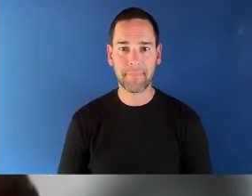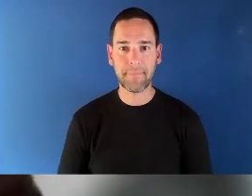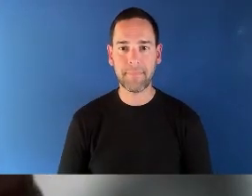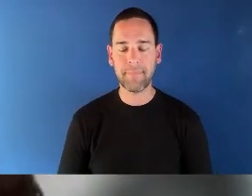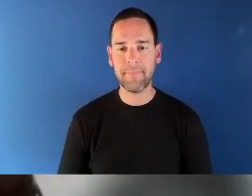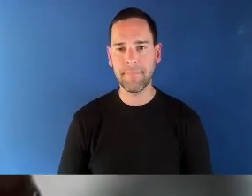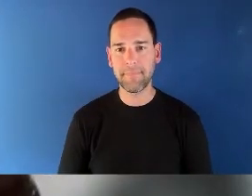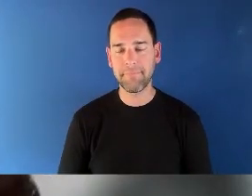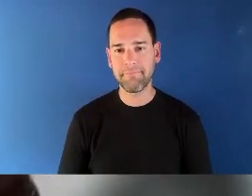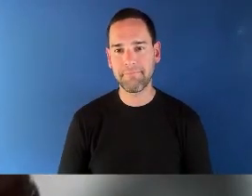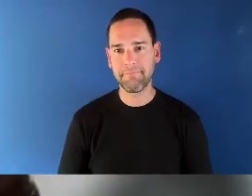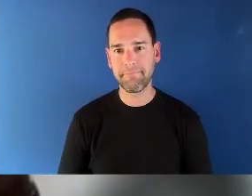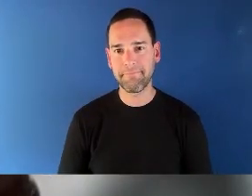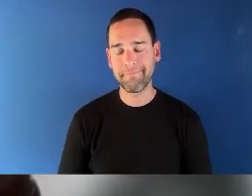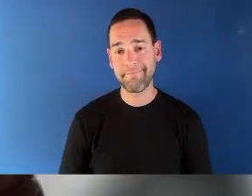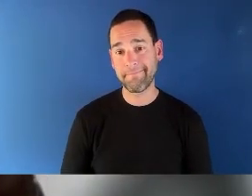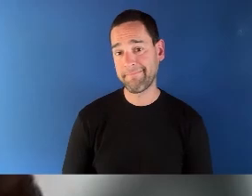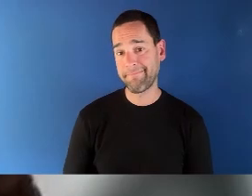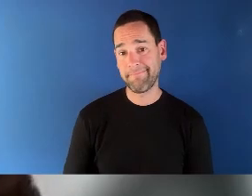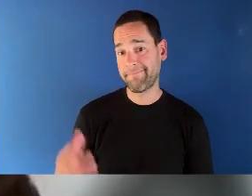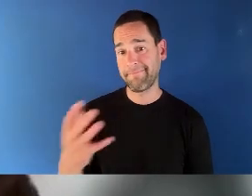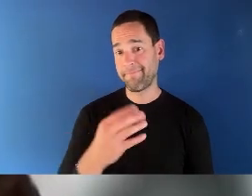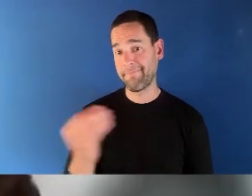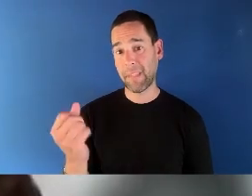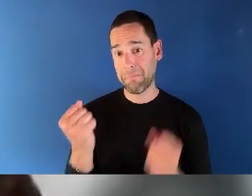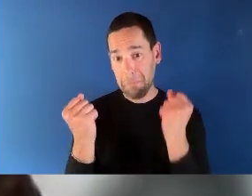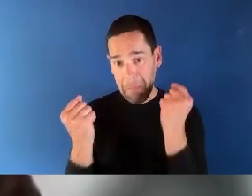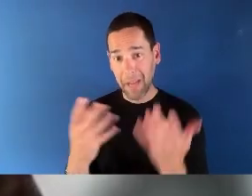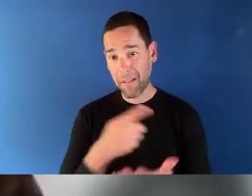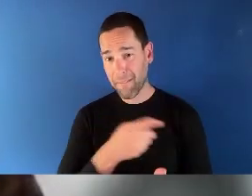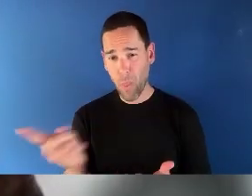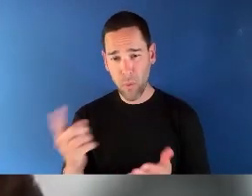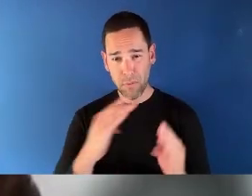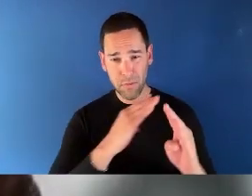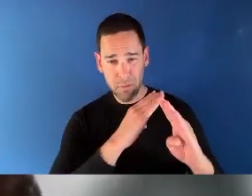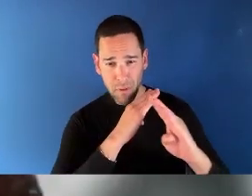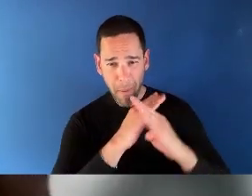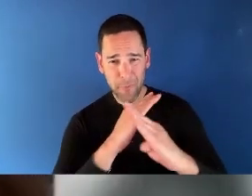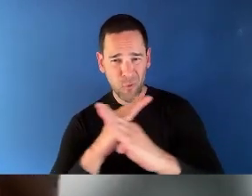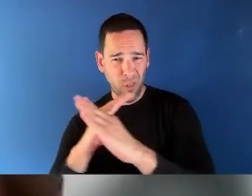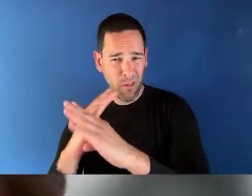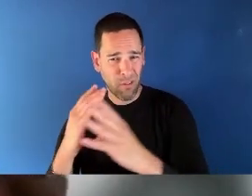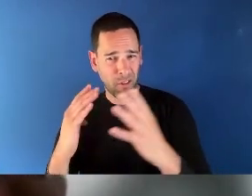and the biggest point for me is that many of the obstacles in